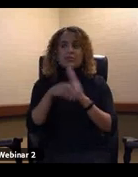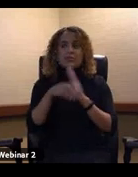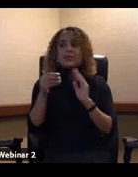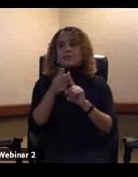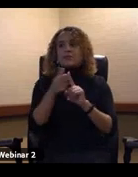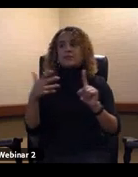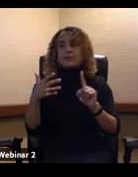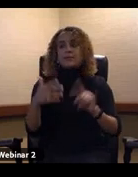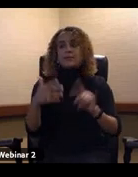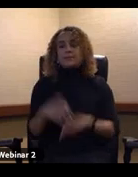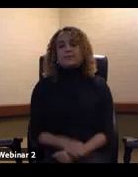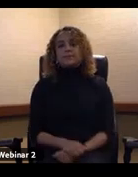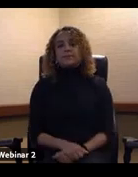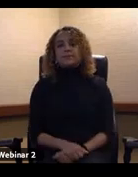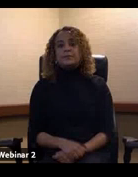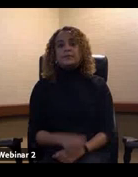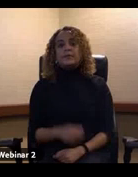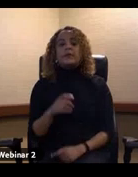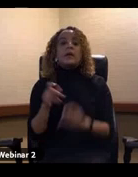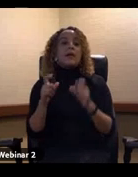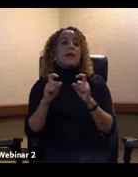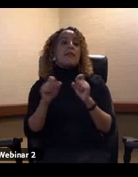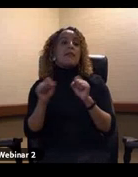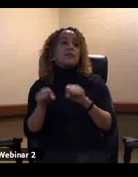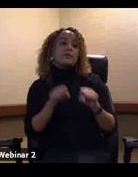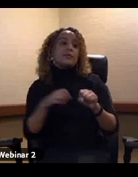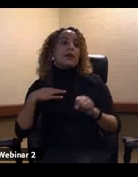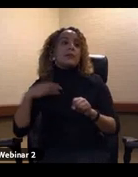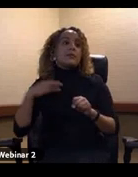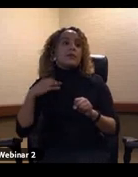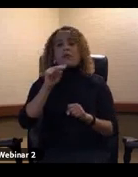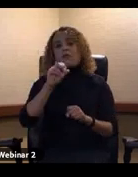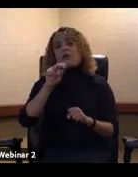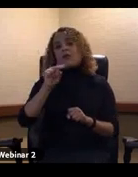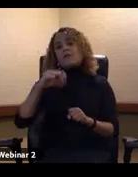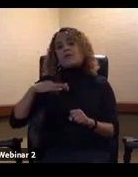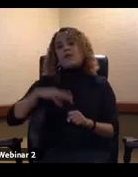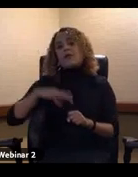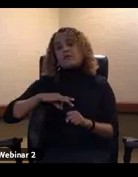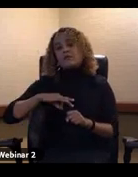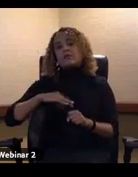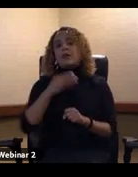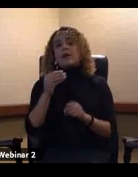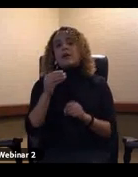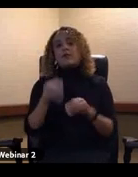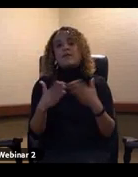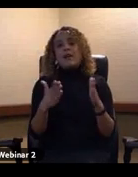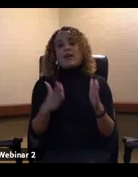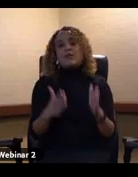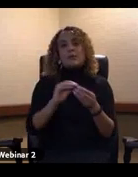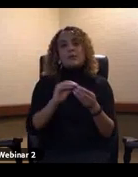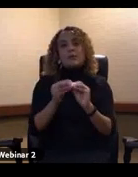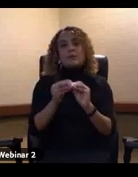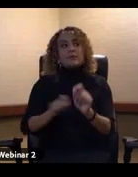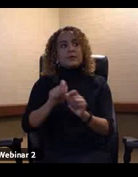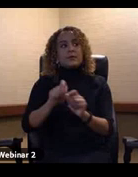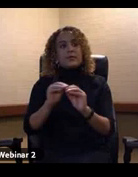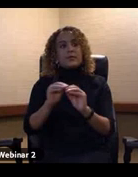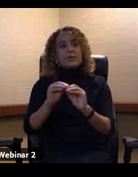detail. Eligible applicants under this program are nonprofit victim service providers and